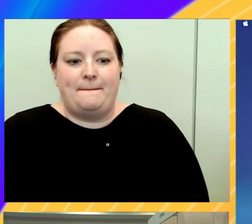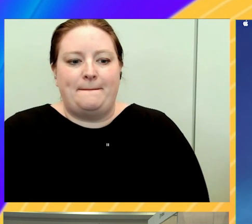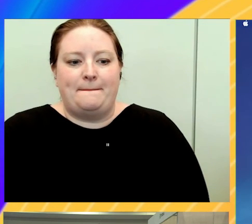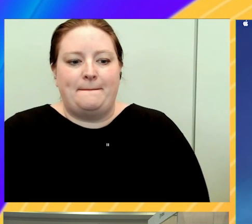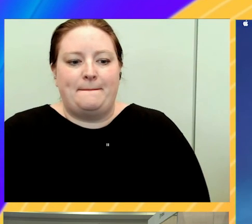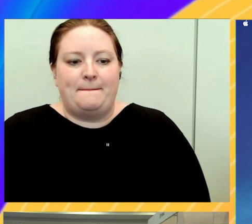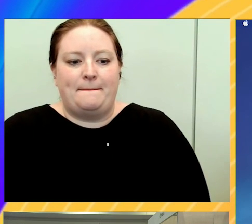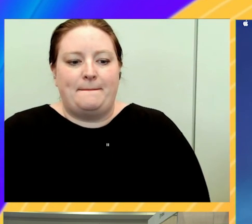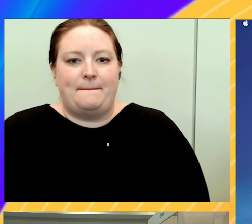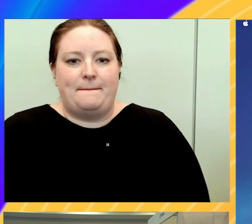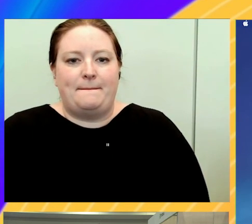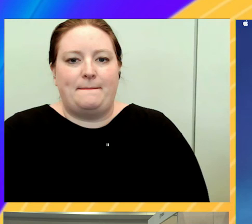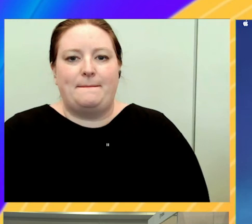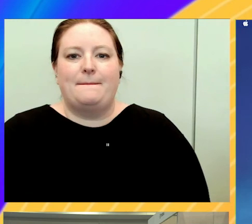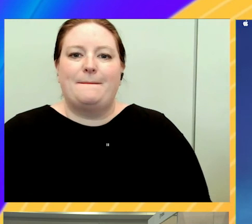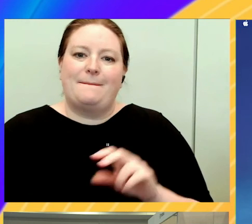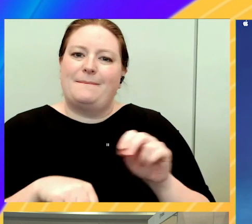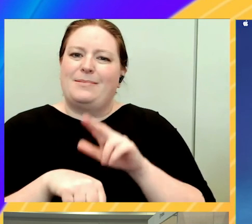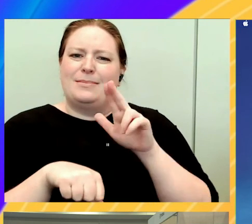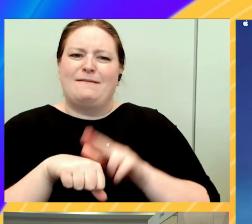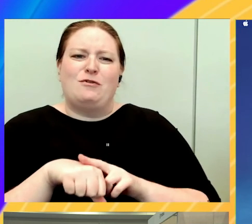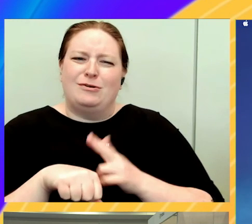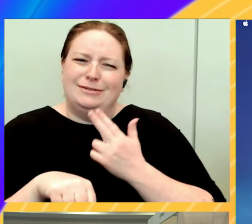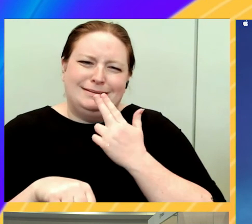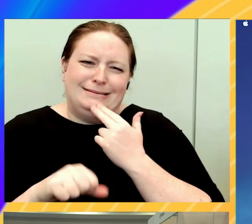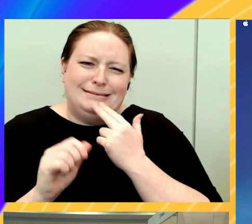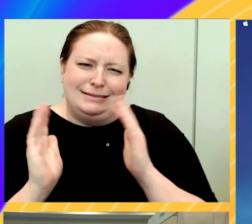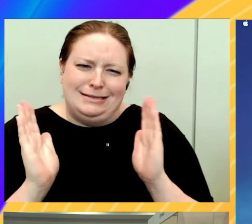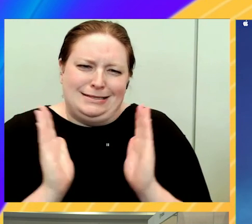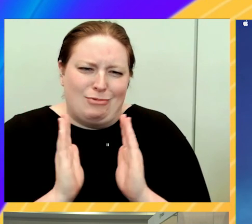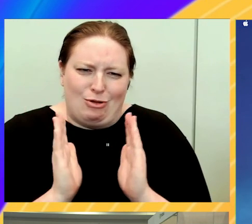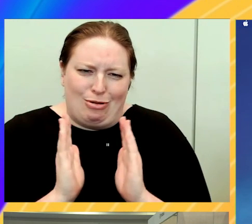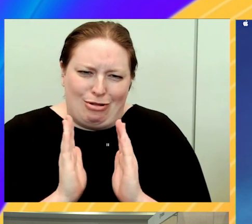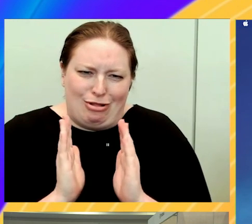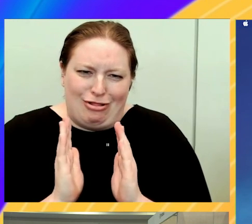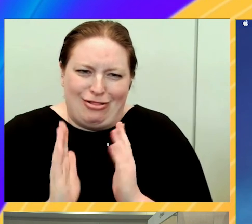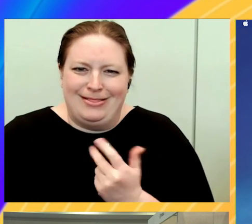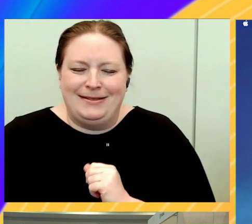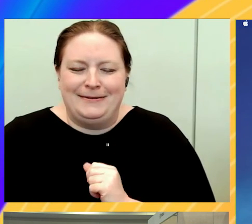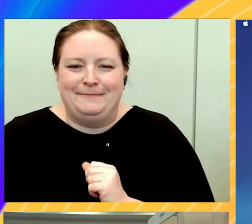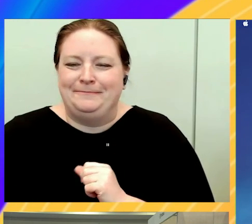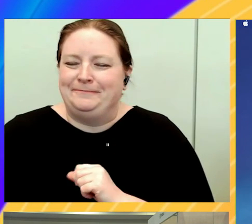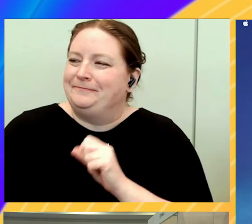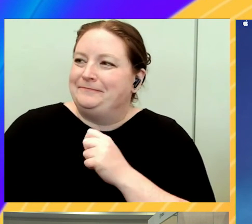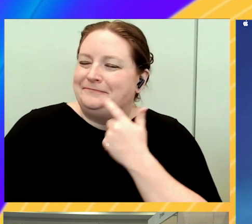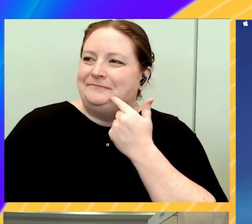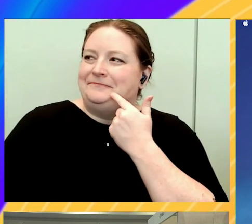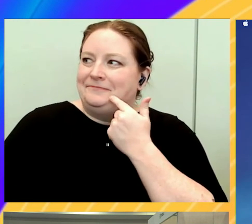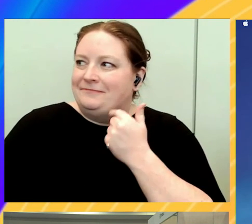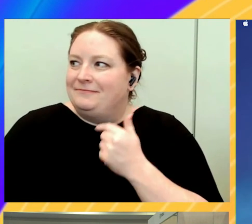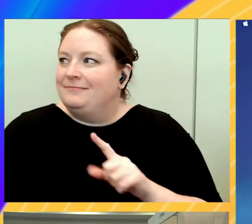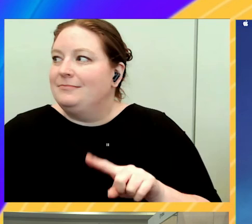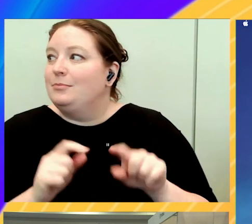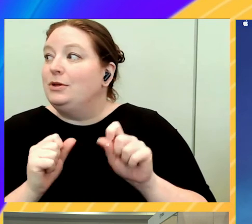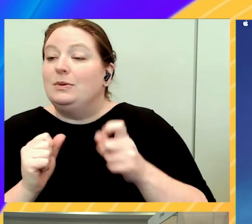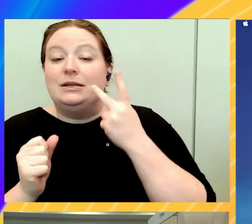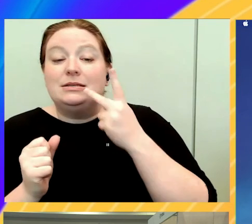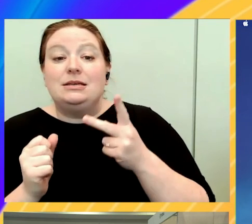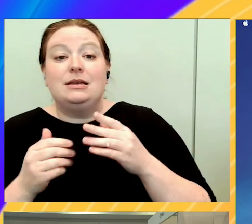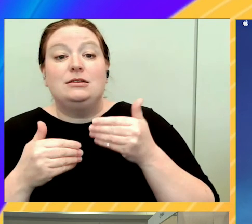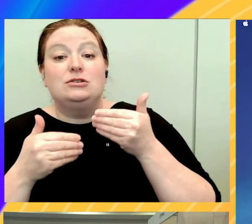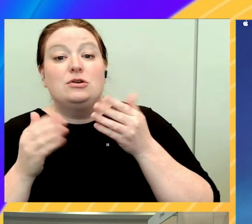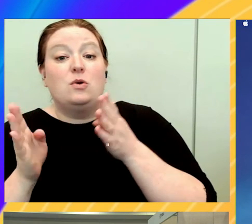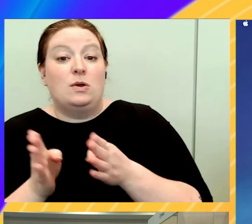And of course, it's very small, but yeah, you can see it's organized by the pillars. So that's like the